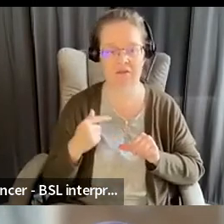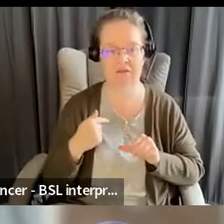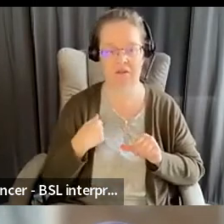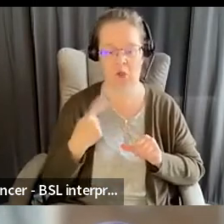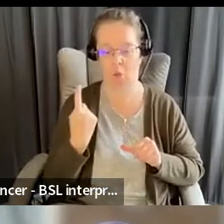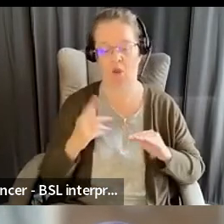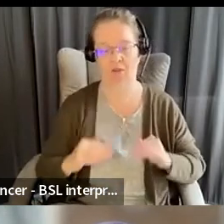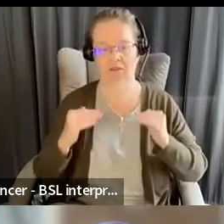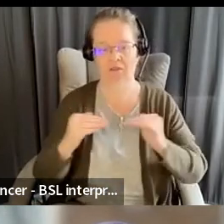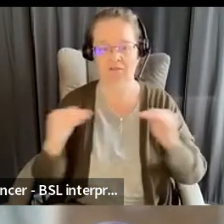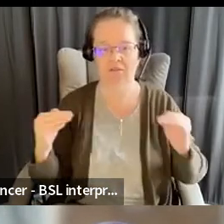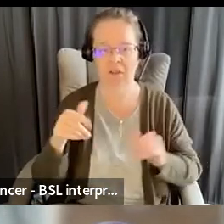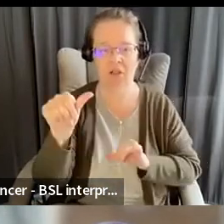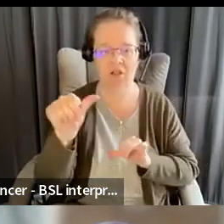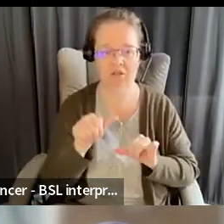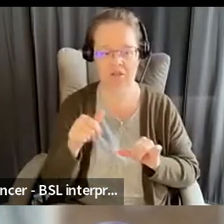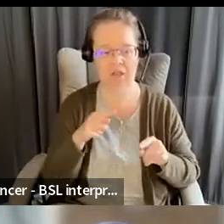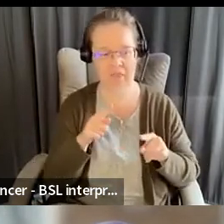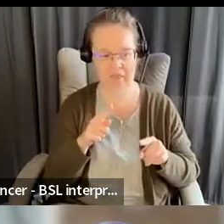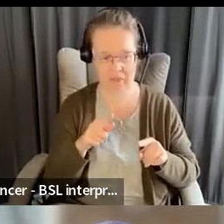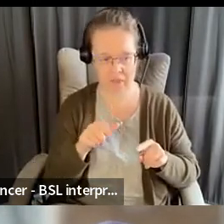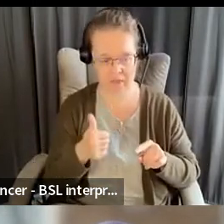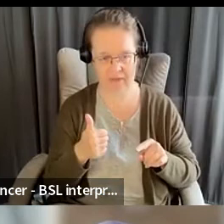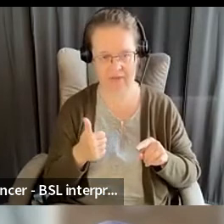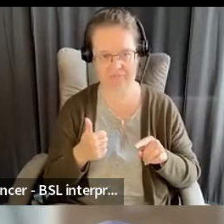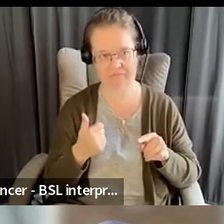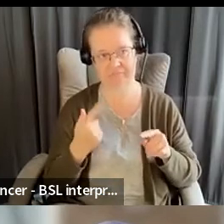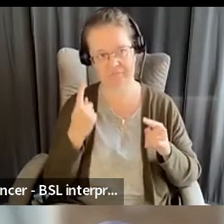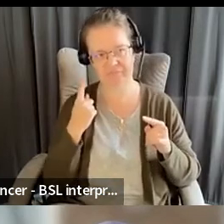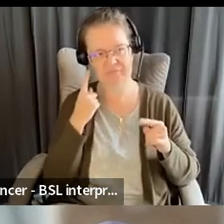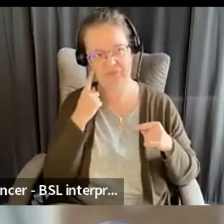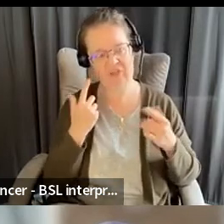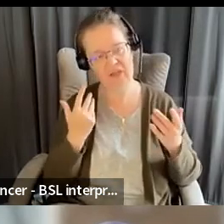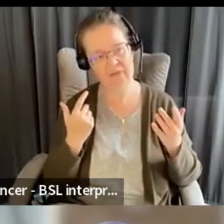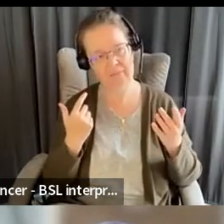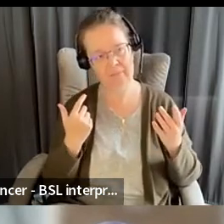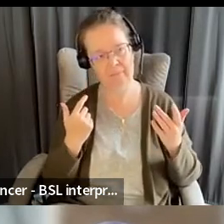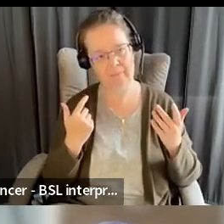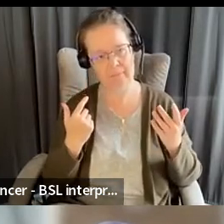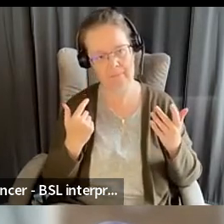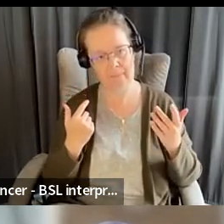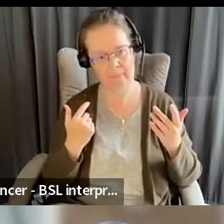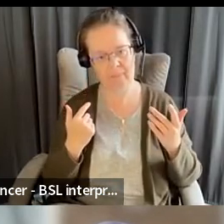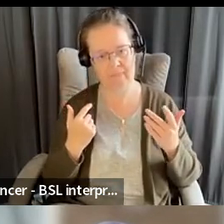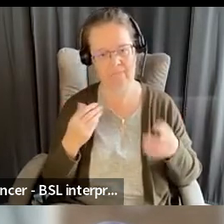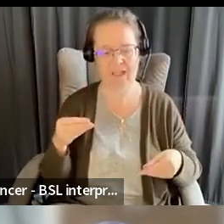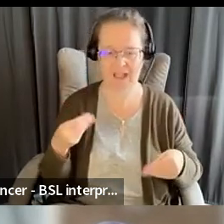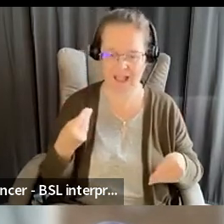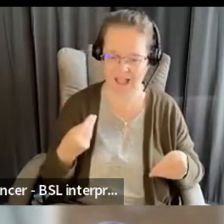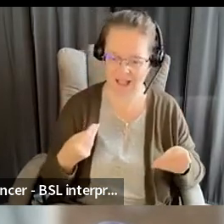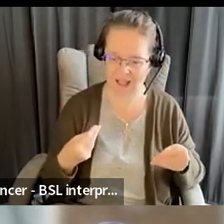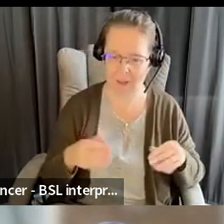moment with most areas in the business. I think it's fair to say that pace and flexibility are the sort of